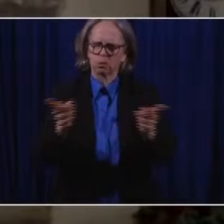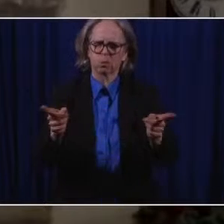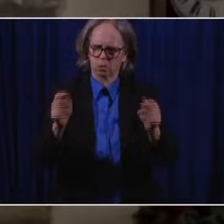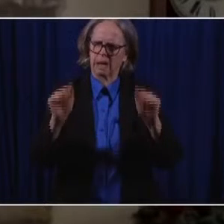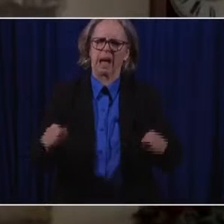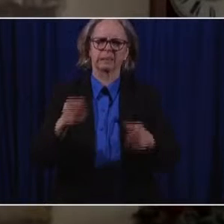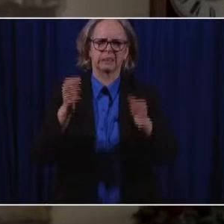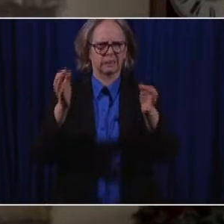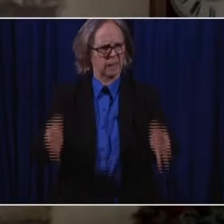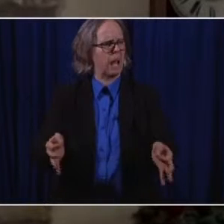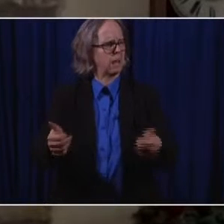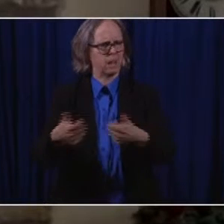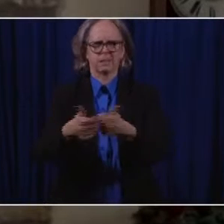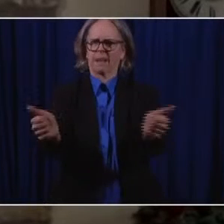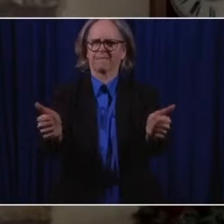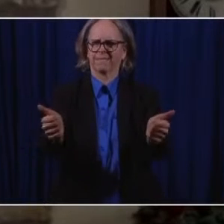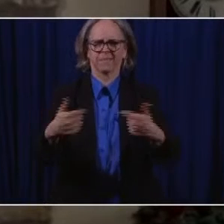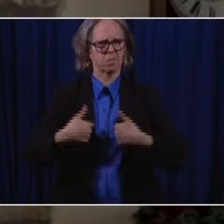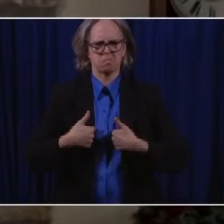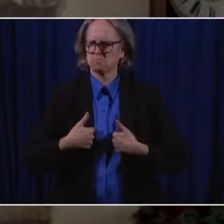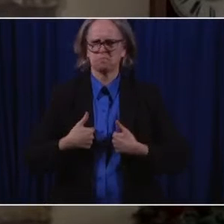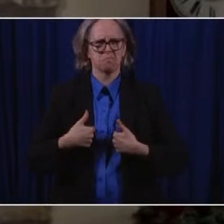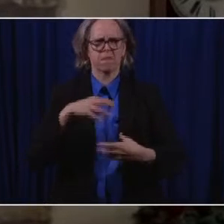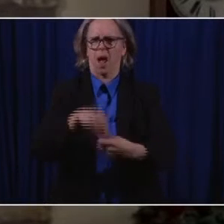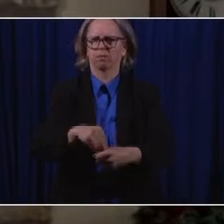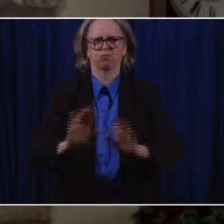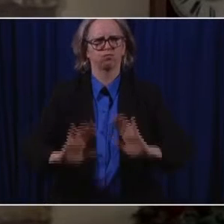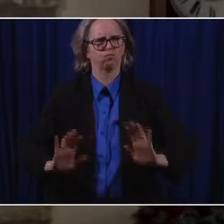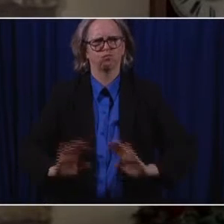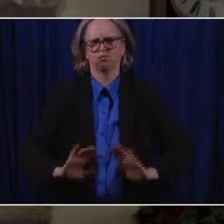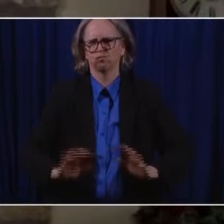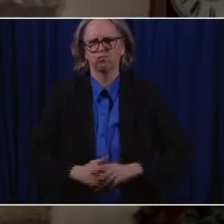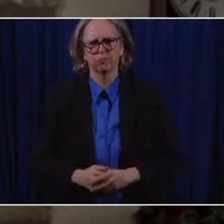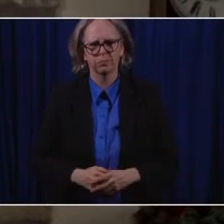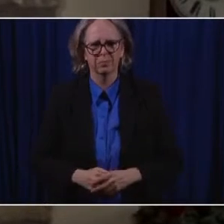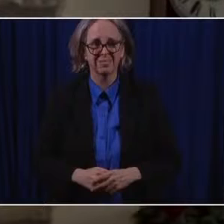But let me tell you what I do think about these